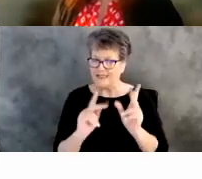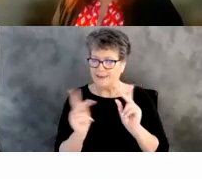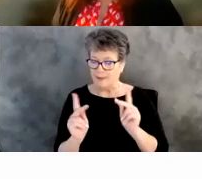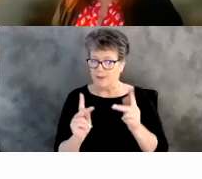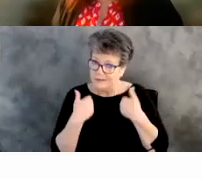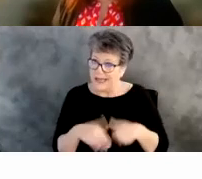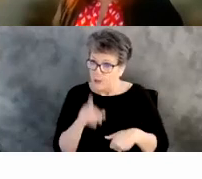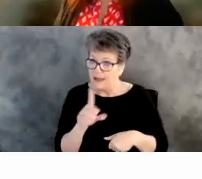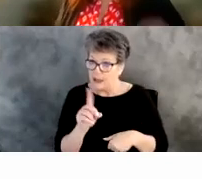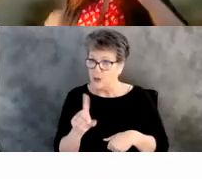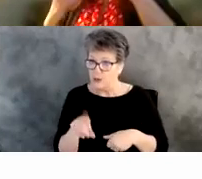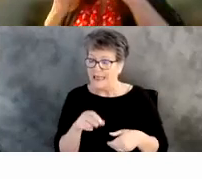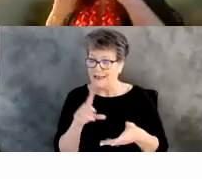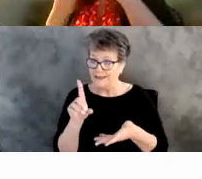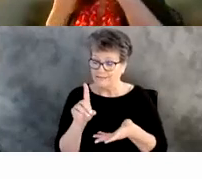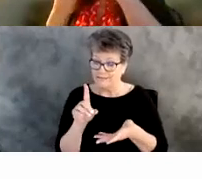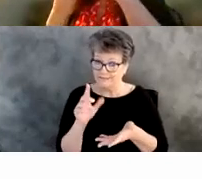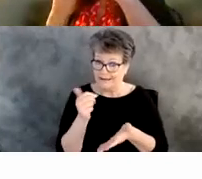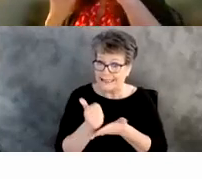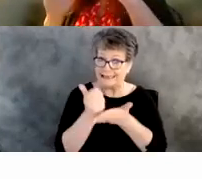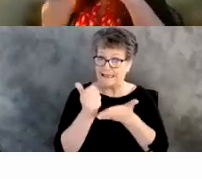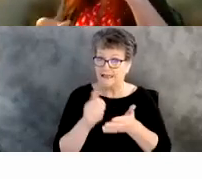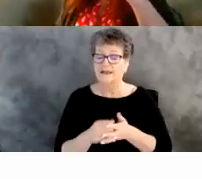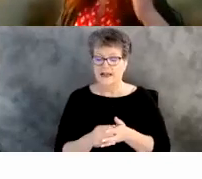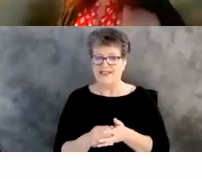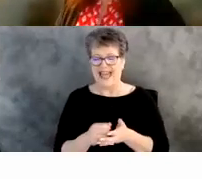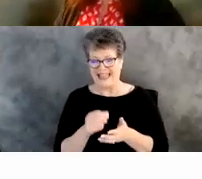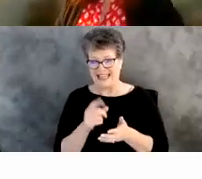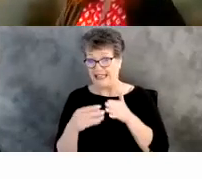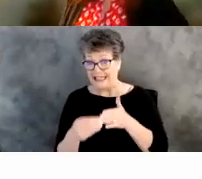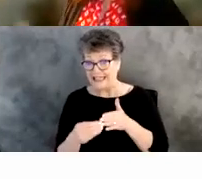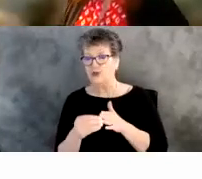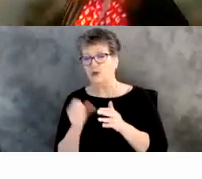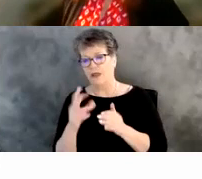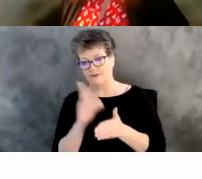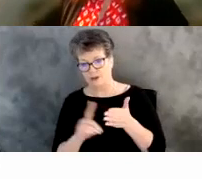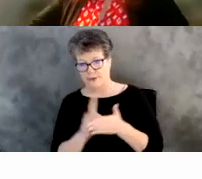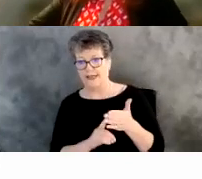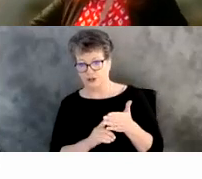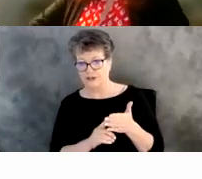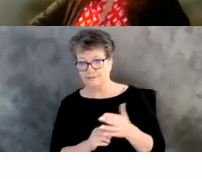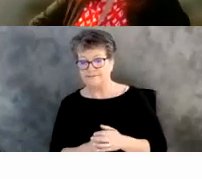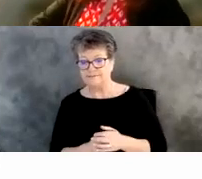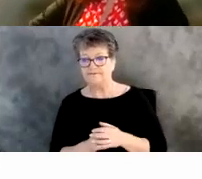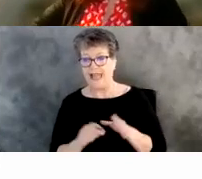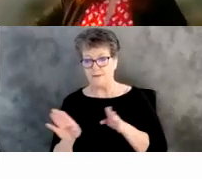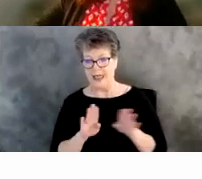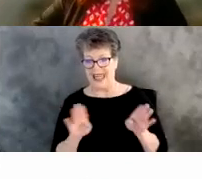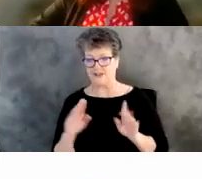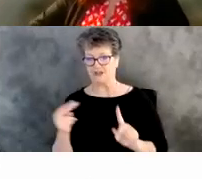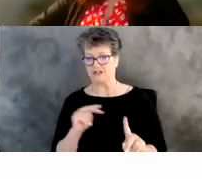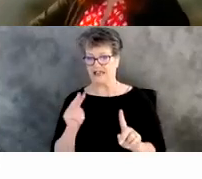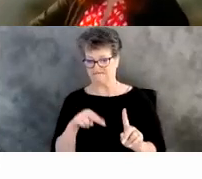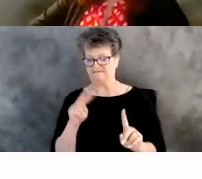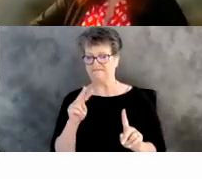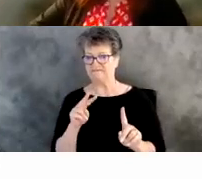they really need the help that they say that they do. And that can lead to a lot of discrimination and behaviors that prevent people from living